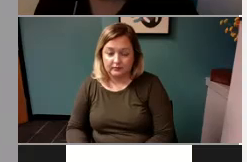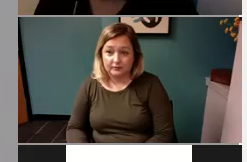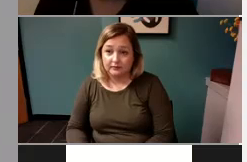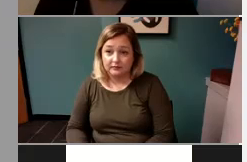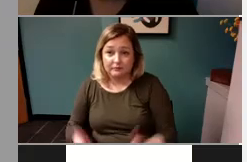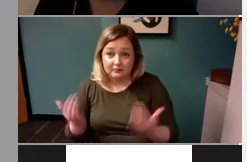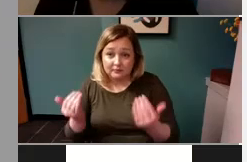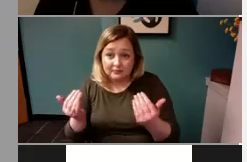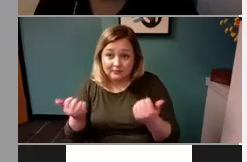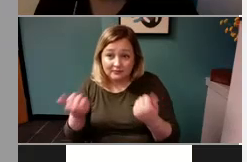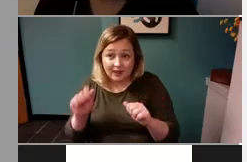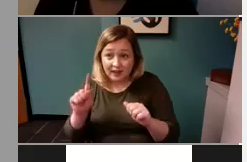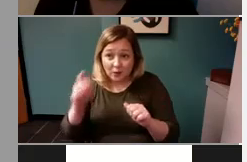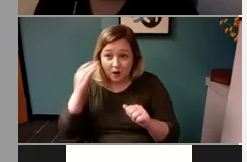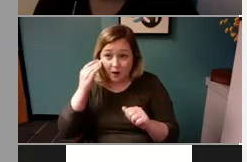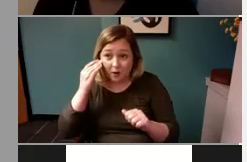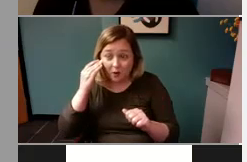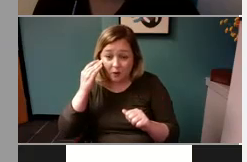Anyone?